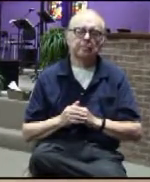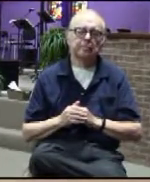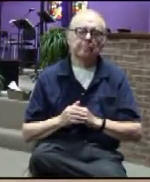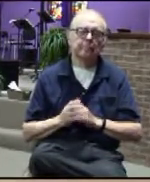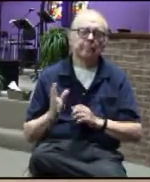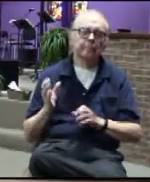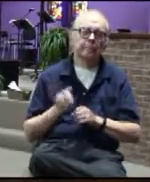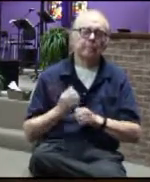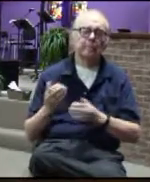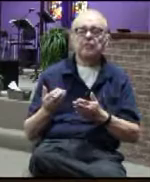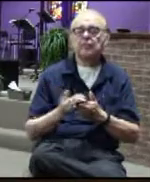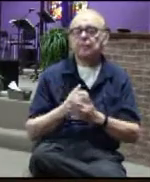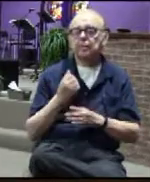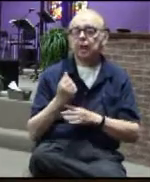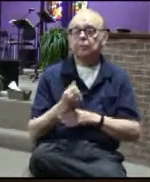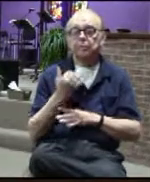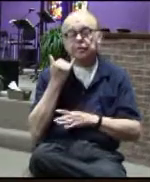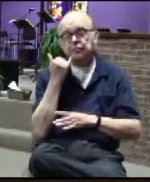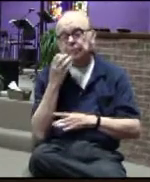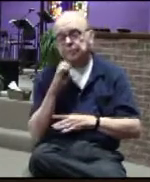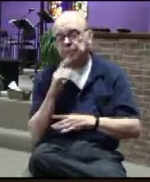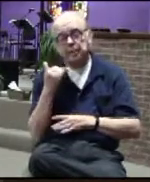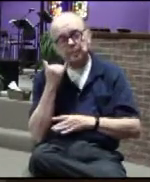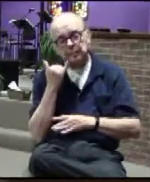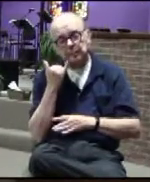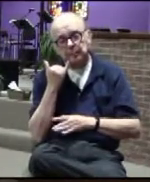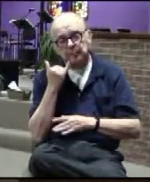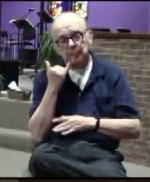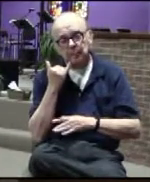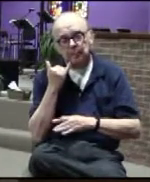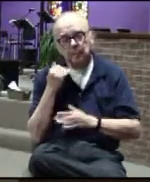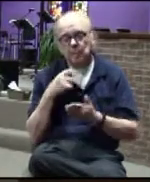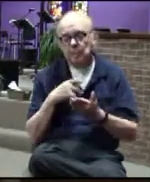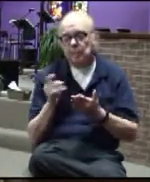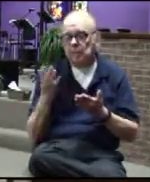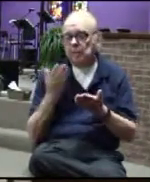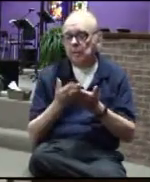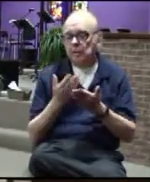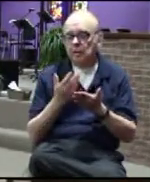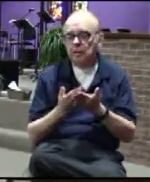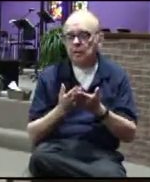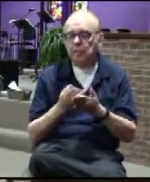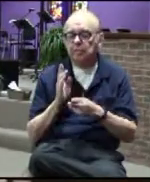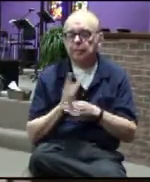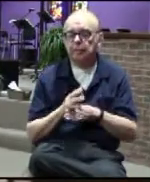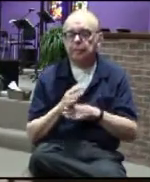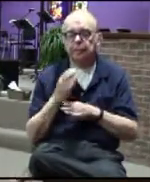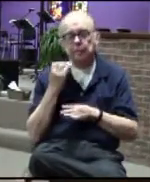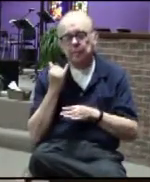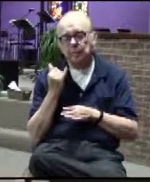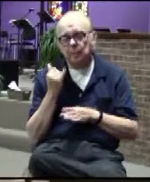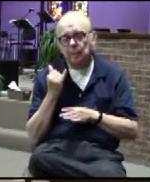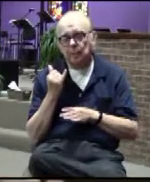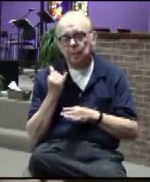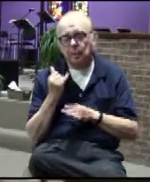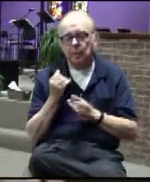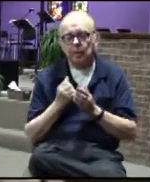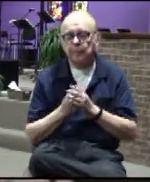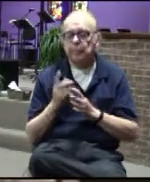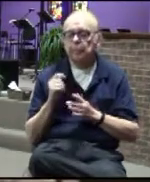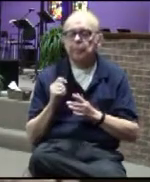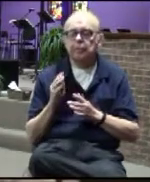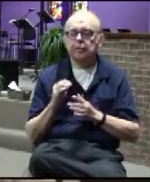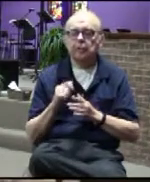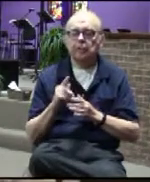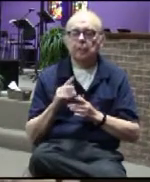so you got your cell phone and you've been paying a lot of money for this cell phone and it's through T-Mobile